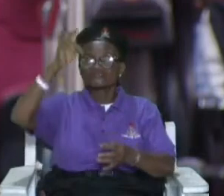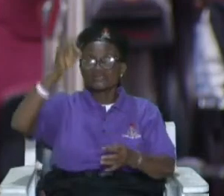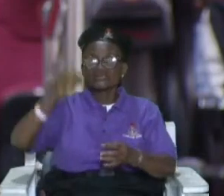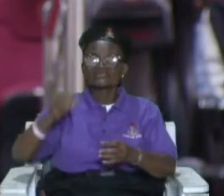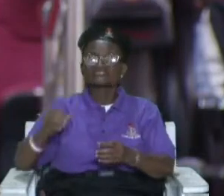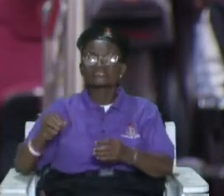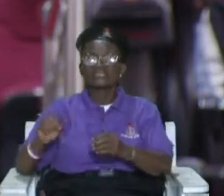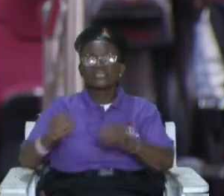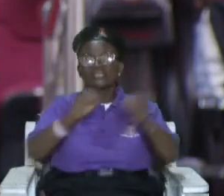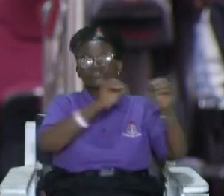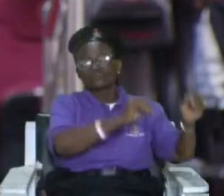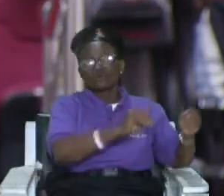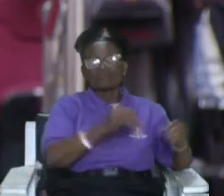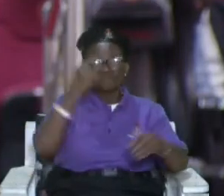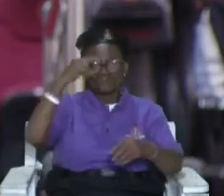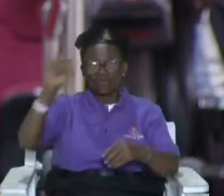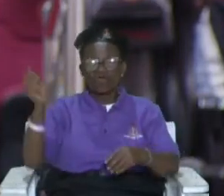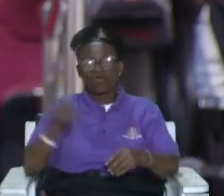Christ.